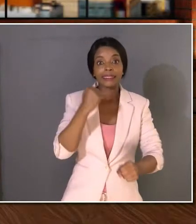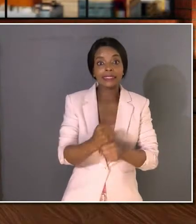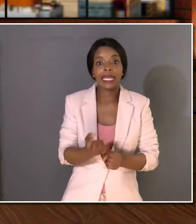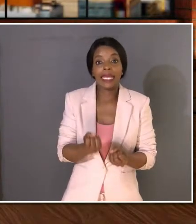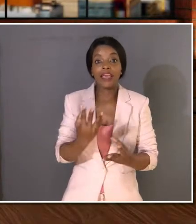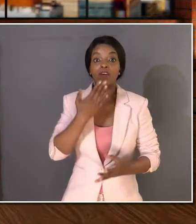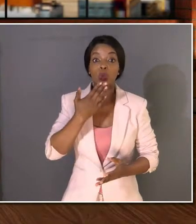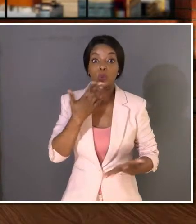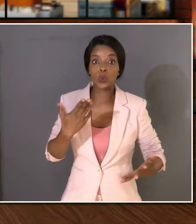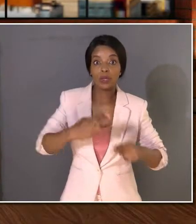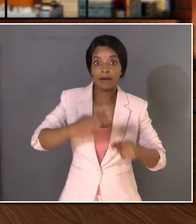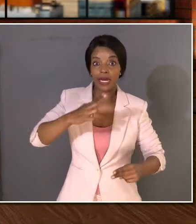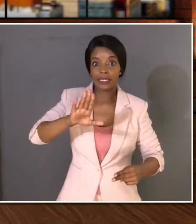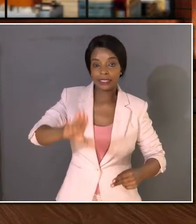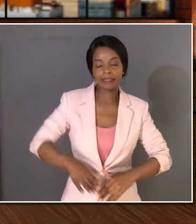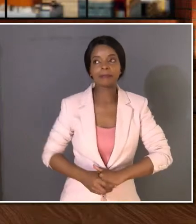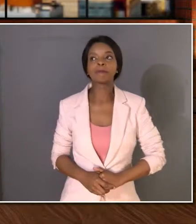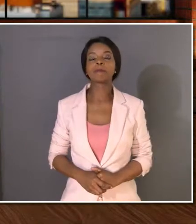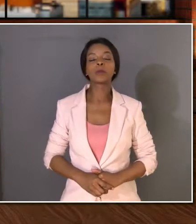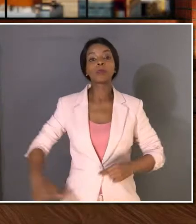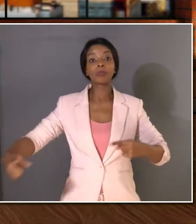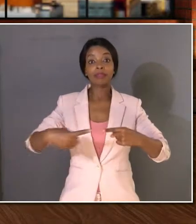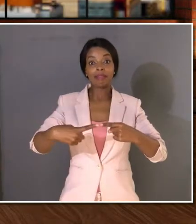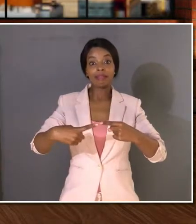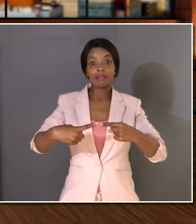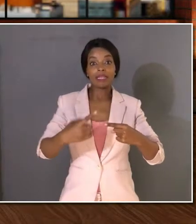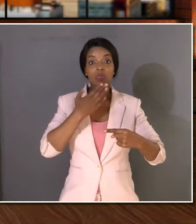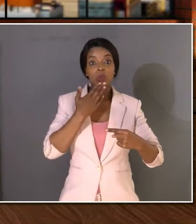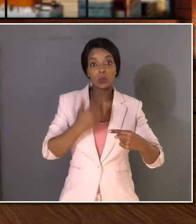following finalists. The first one,